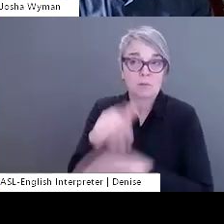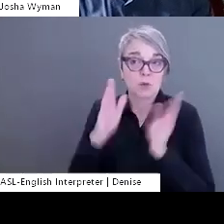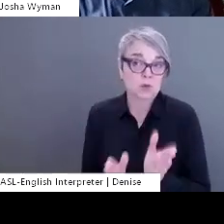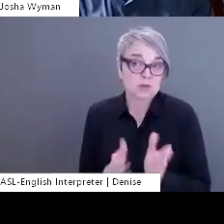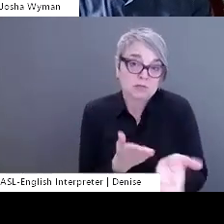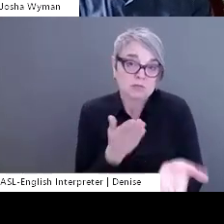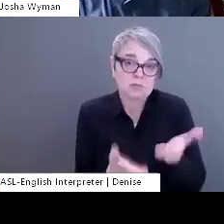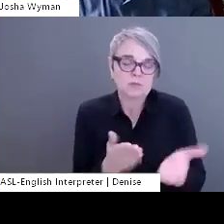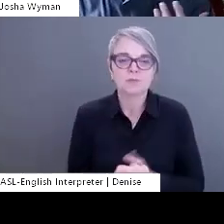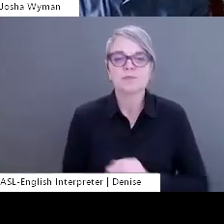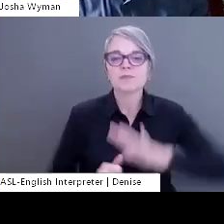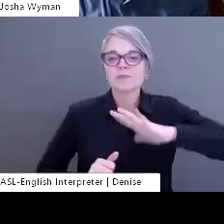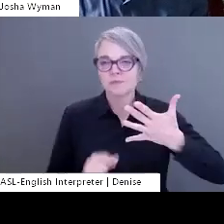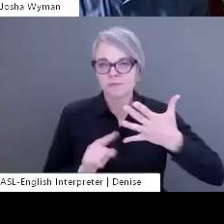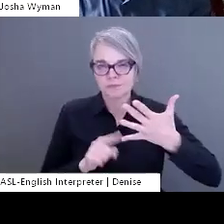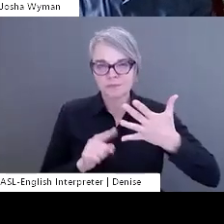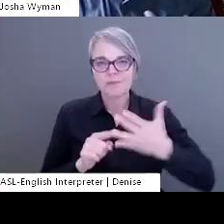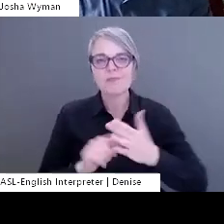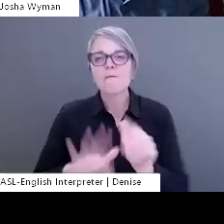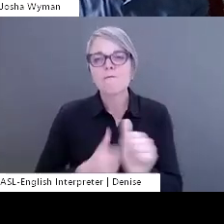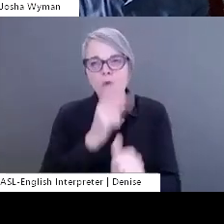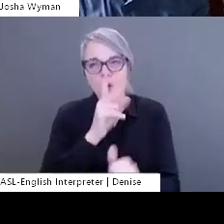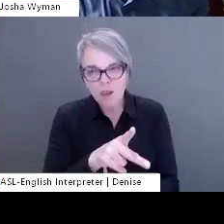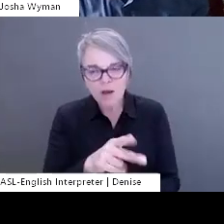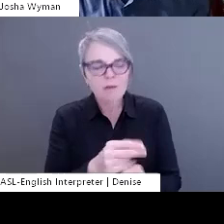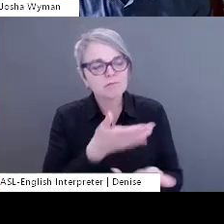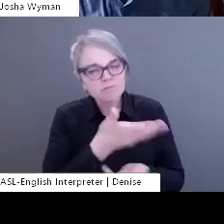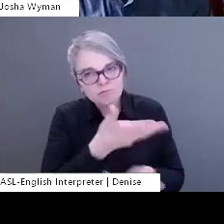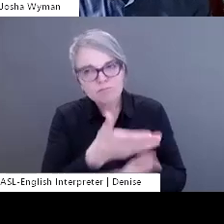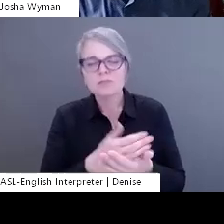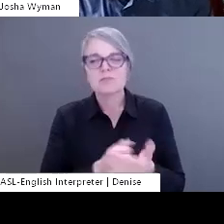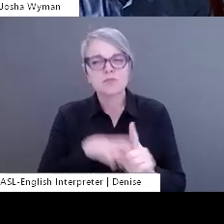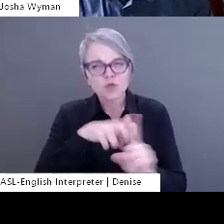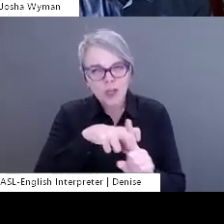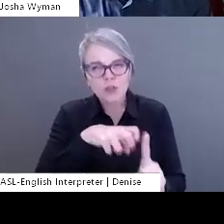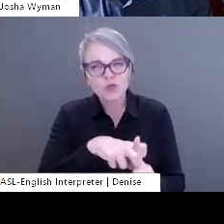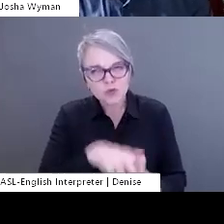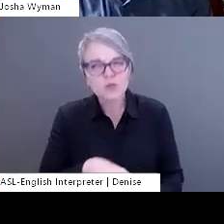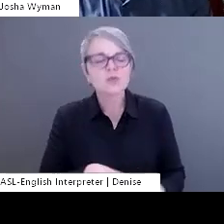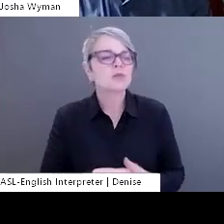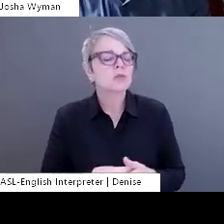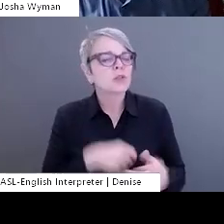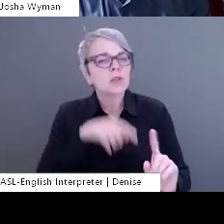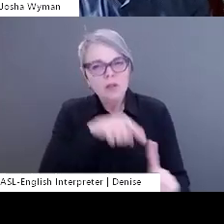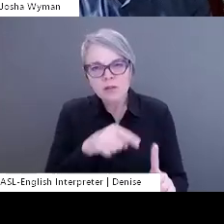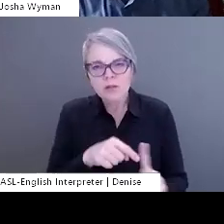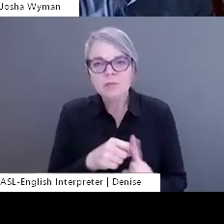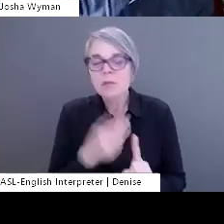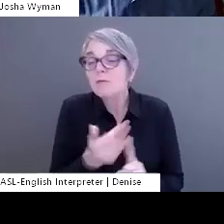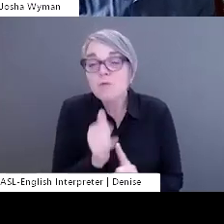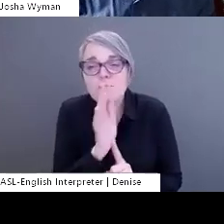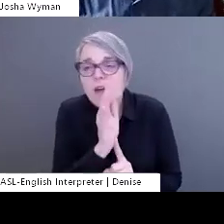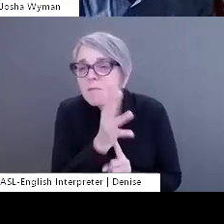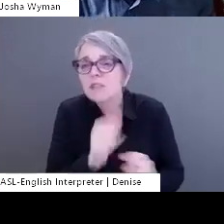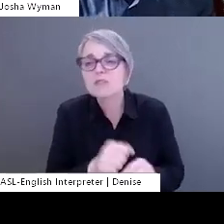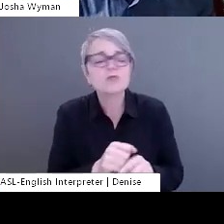and check-ins are very important. So even after the interview, doing check-ins, even if it's just for 5 minutes to see how they're doing, if they've been able to